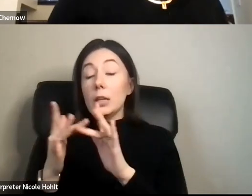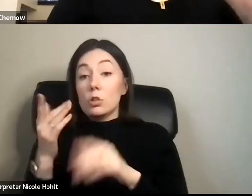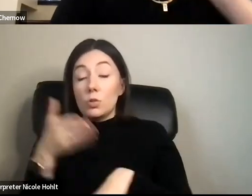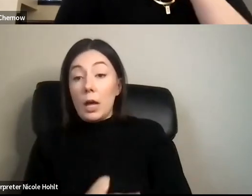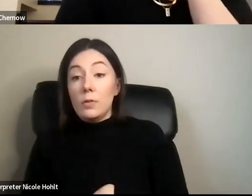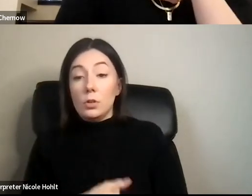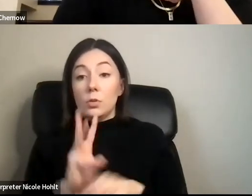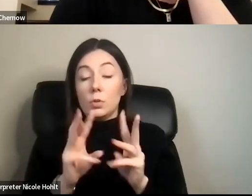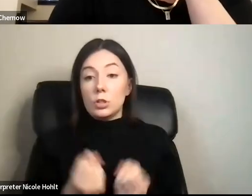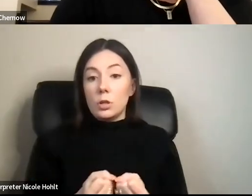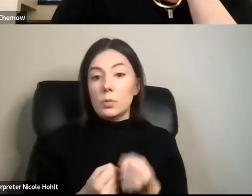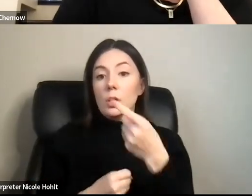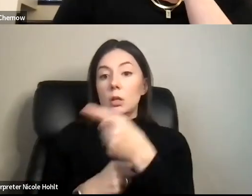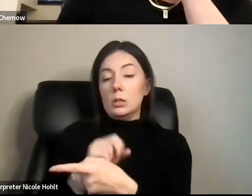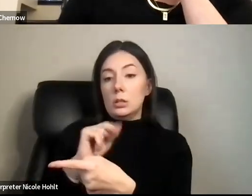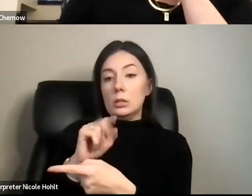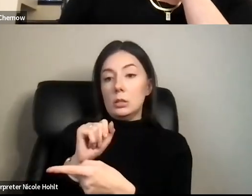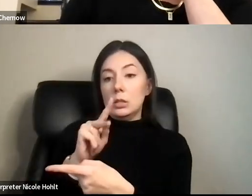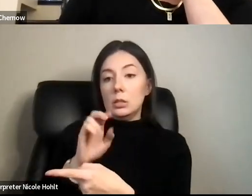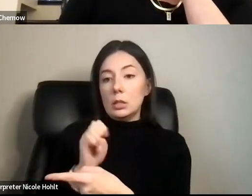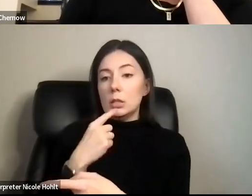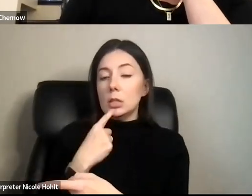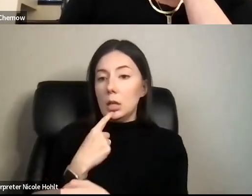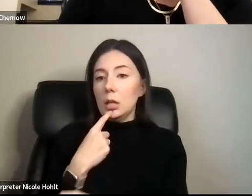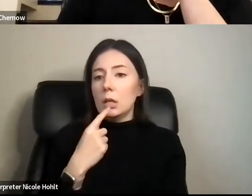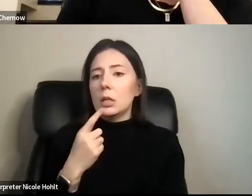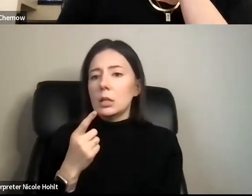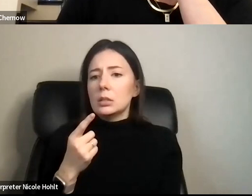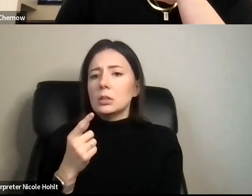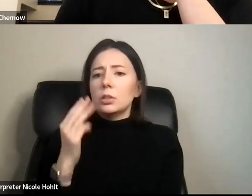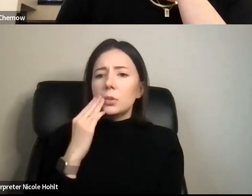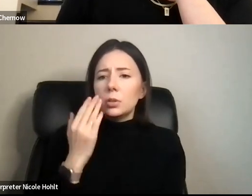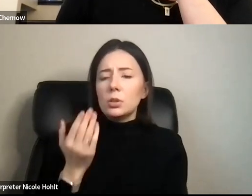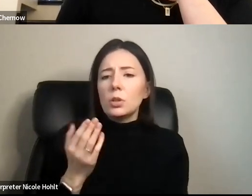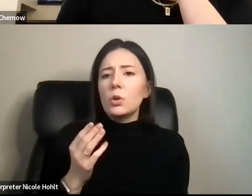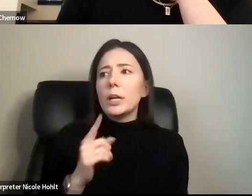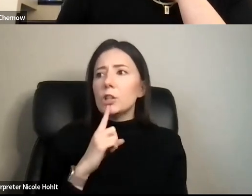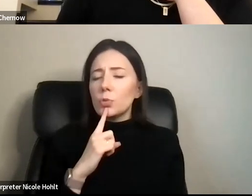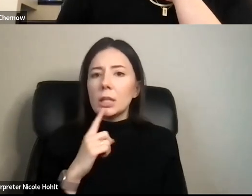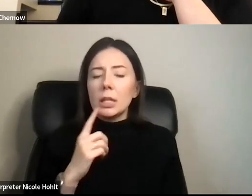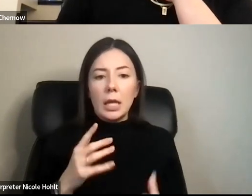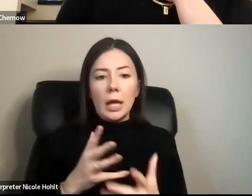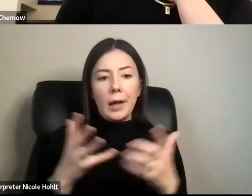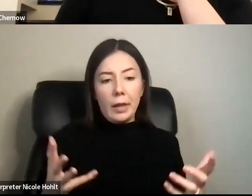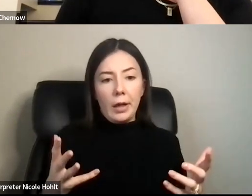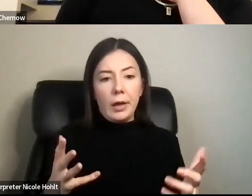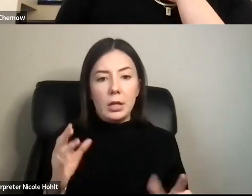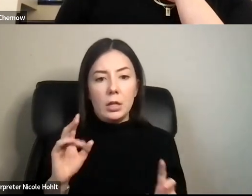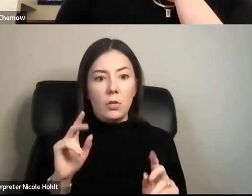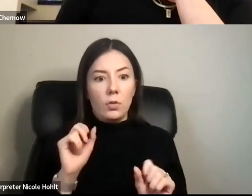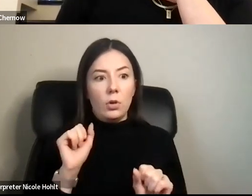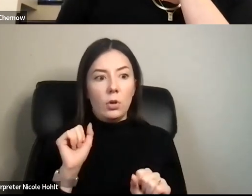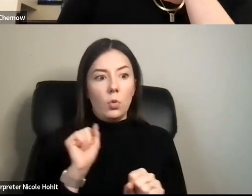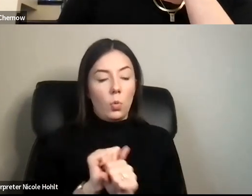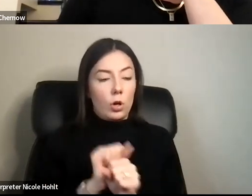we definitely work. It's intersectional work. When you say farm to table, we're talking